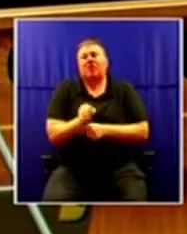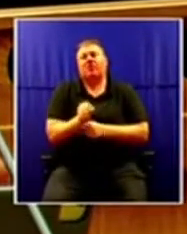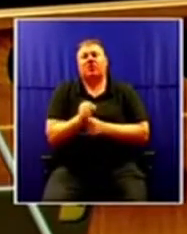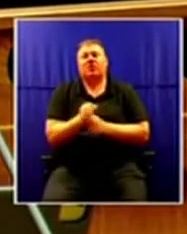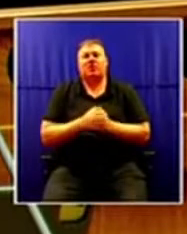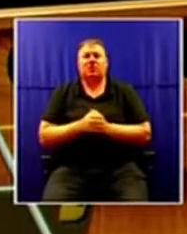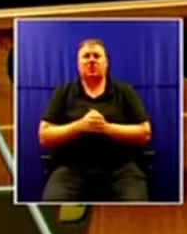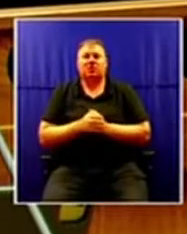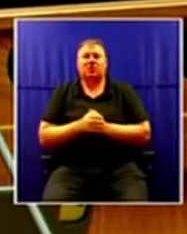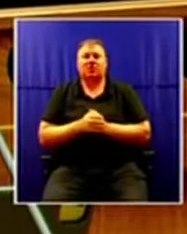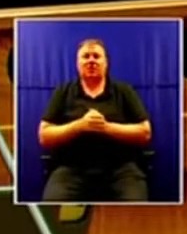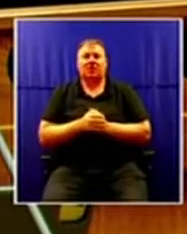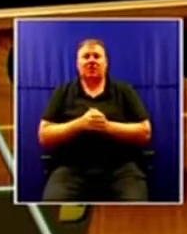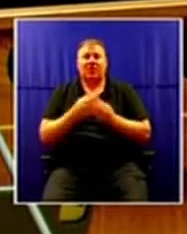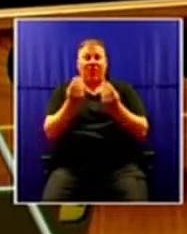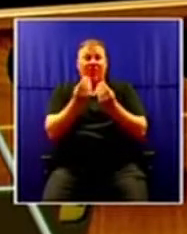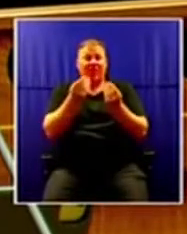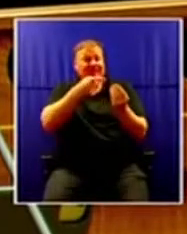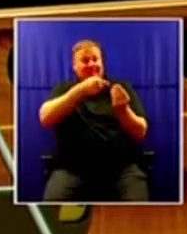These are things that we need